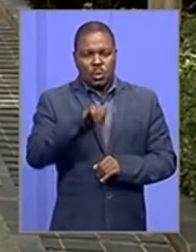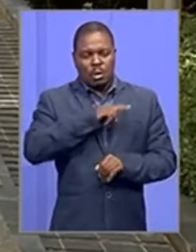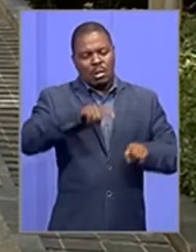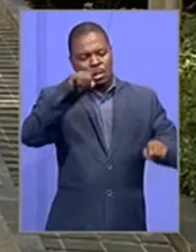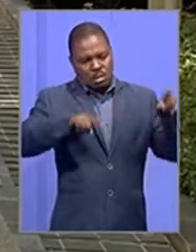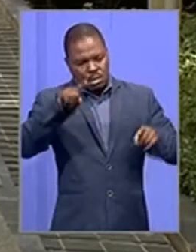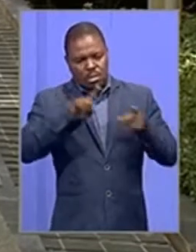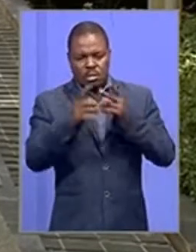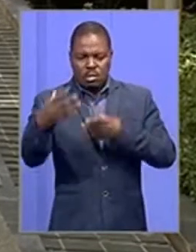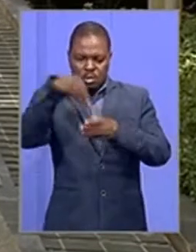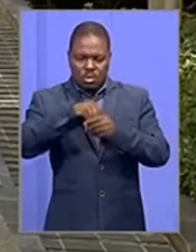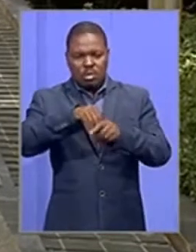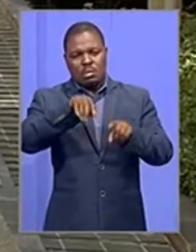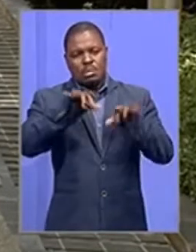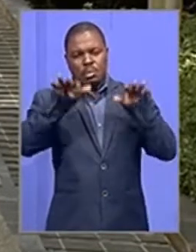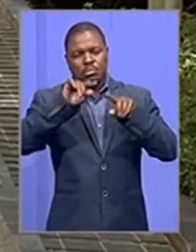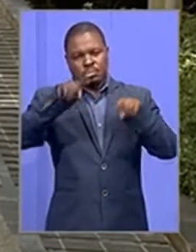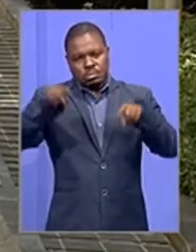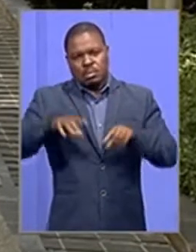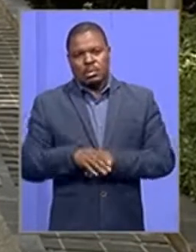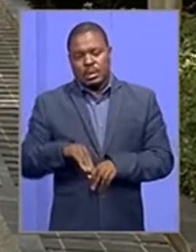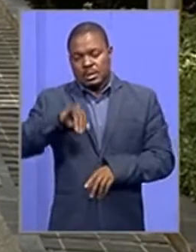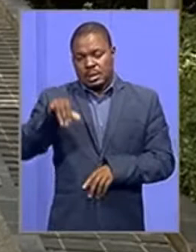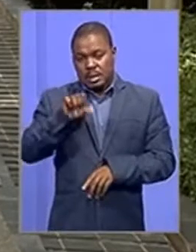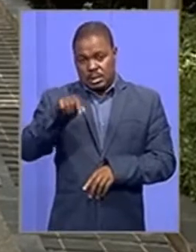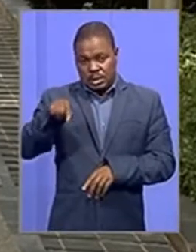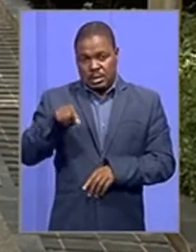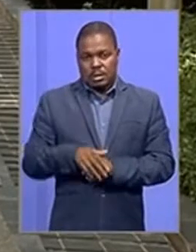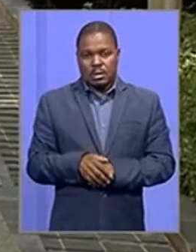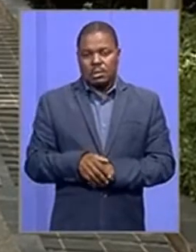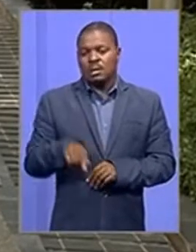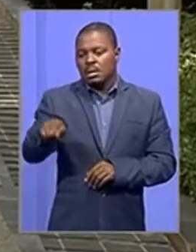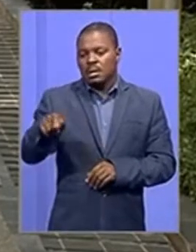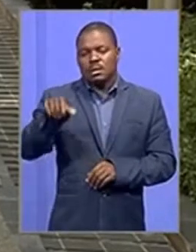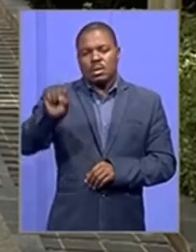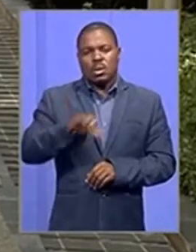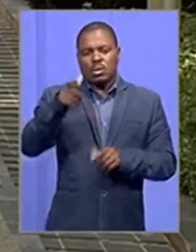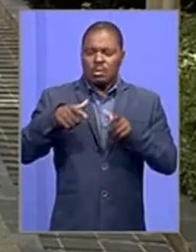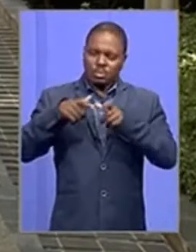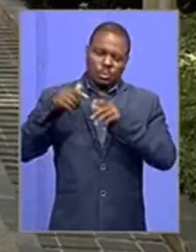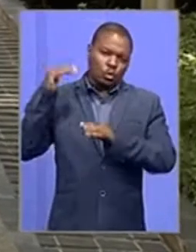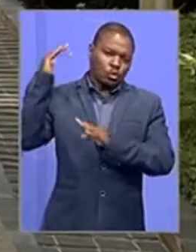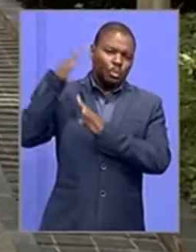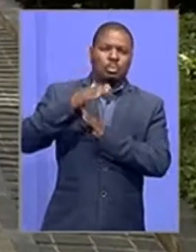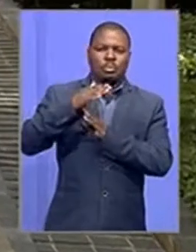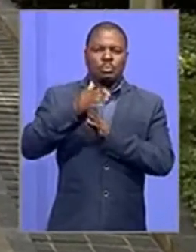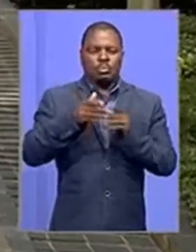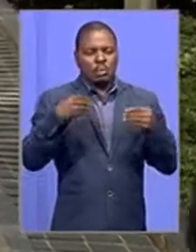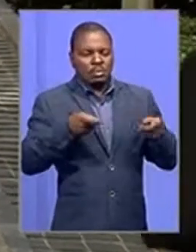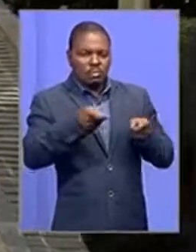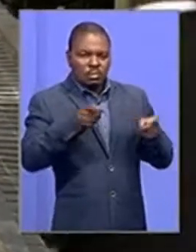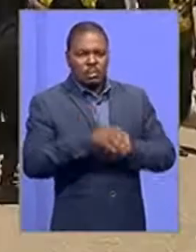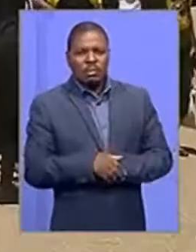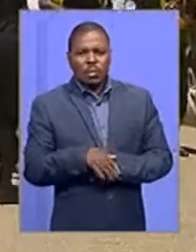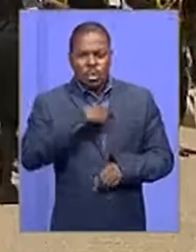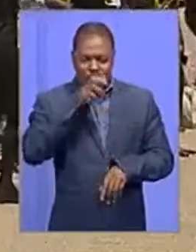inclusion topic. And at the JSE, as South Africa's leading exchange, we really walk the talk when it comes to diversity and